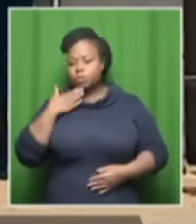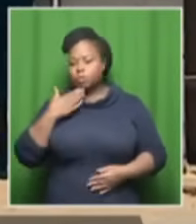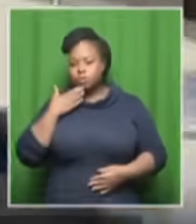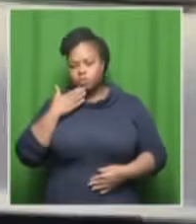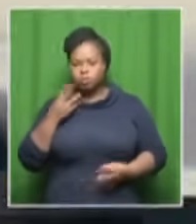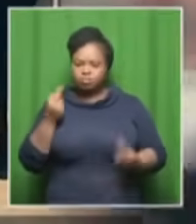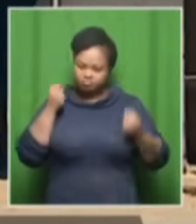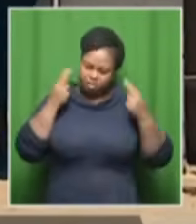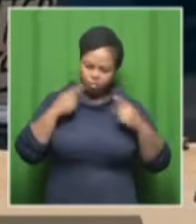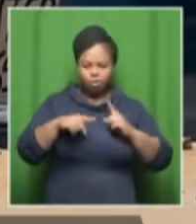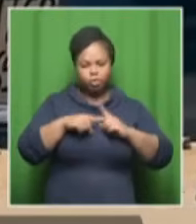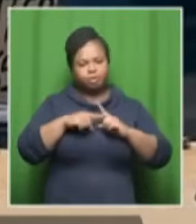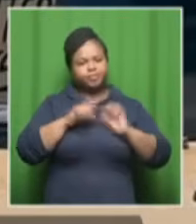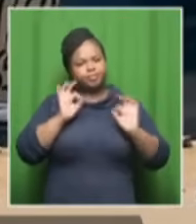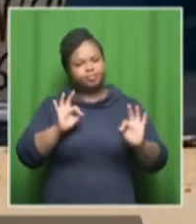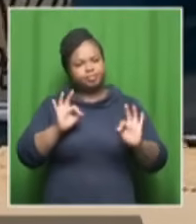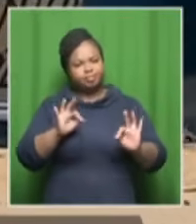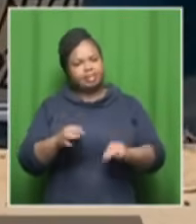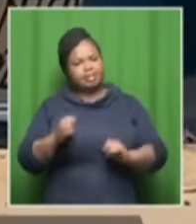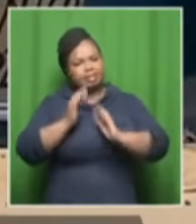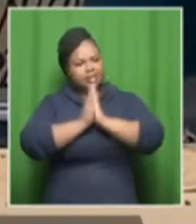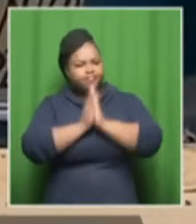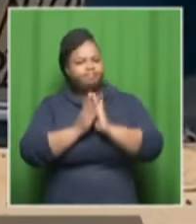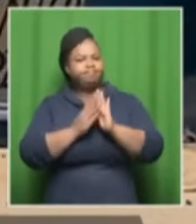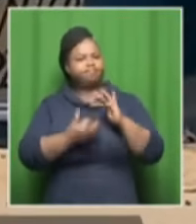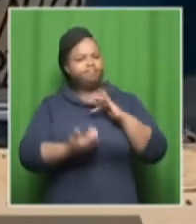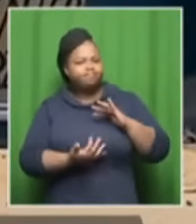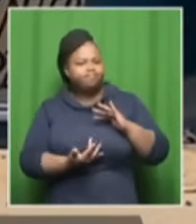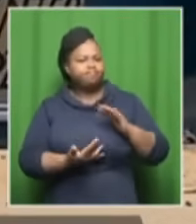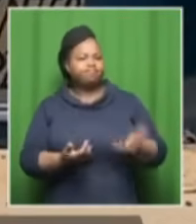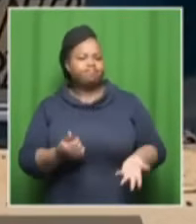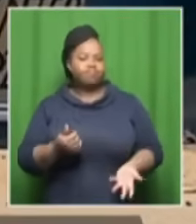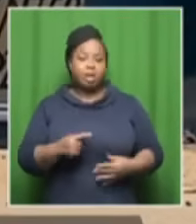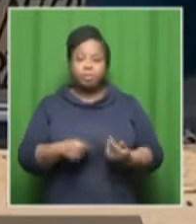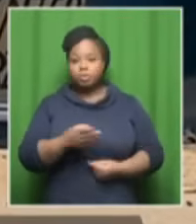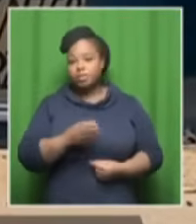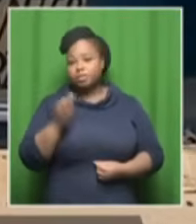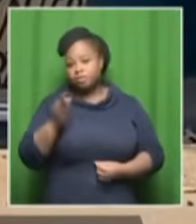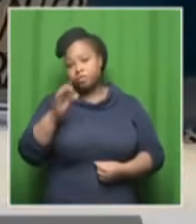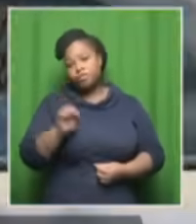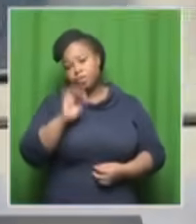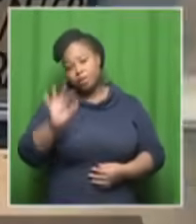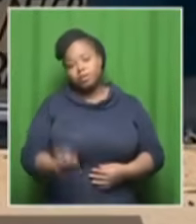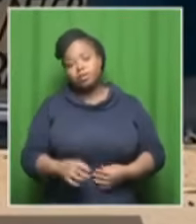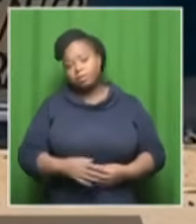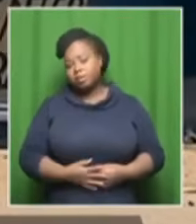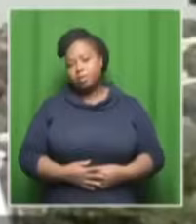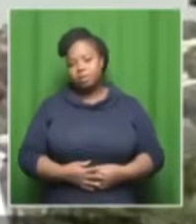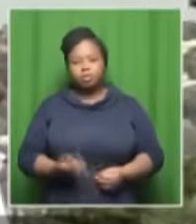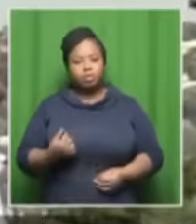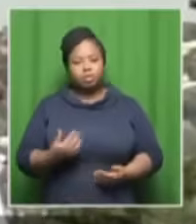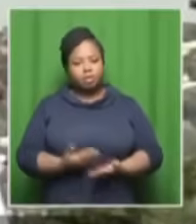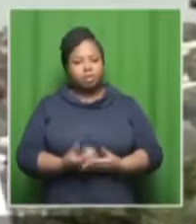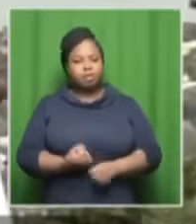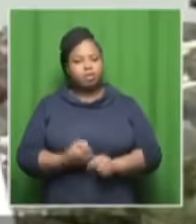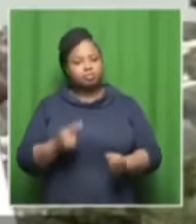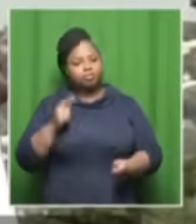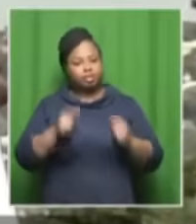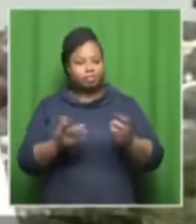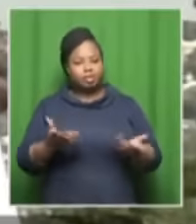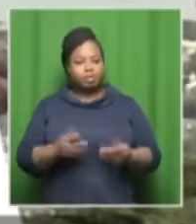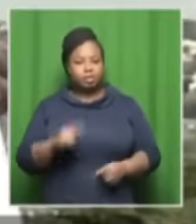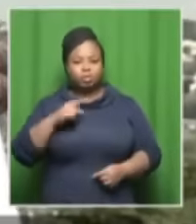pessimistic, cynical, and apathetic regarding the future of South Africa. They don't think they can make a change. I mean,